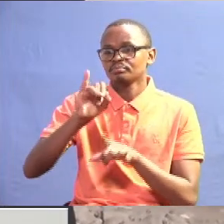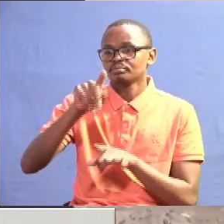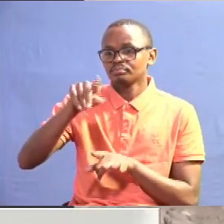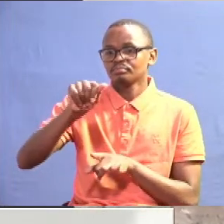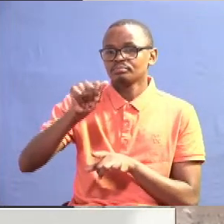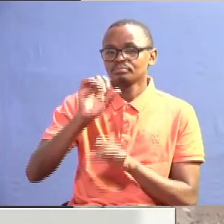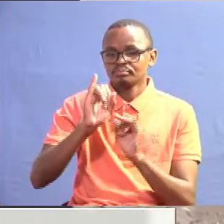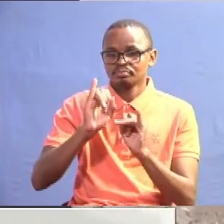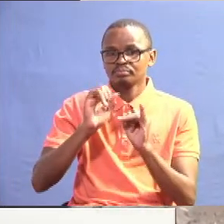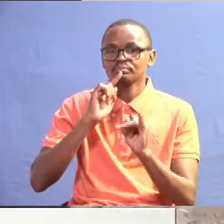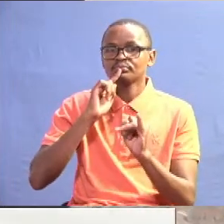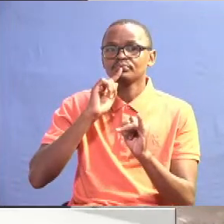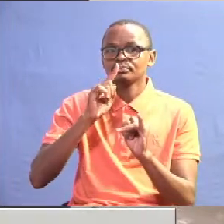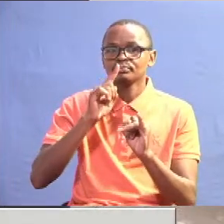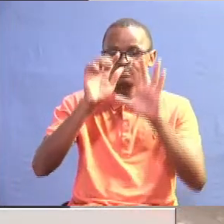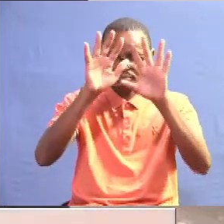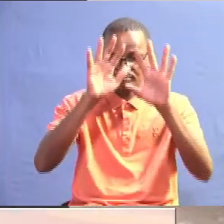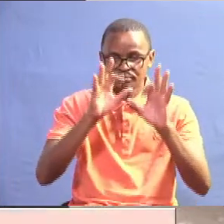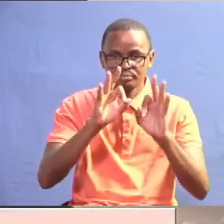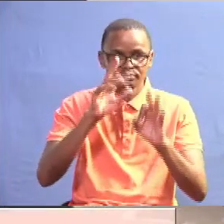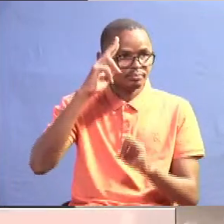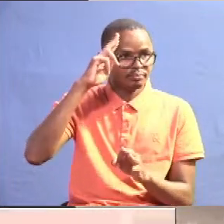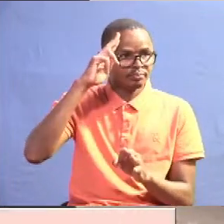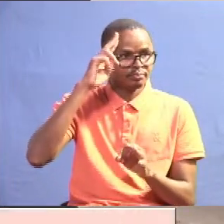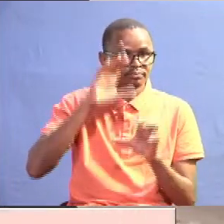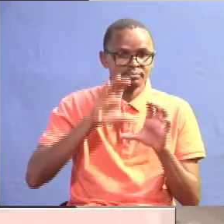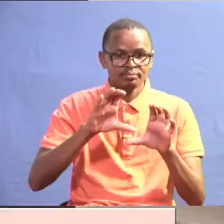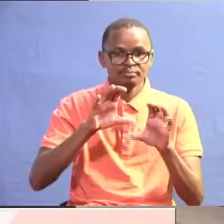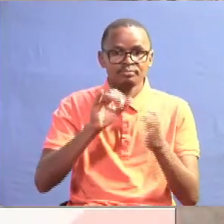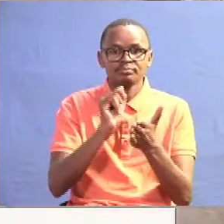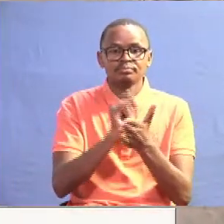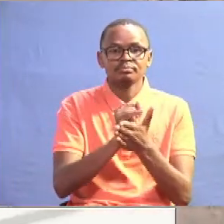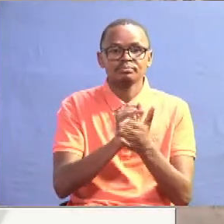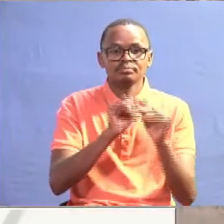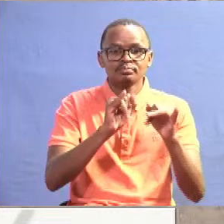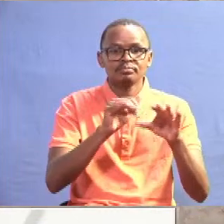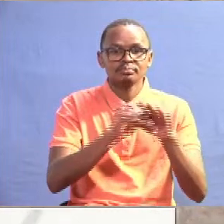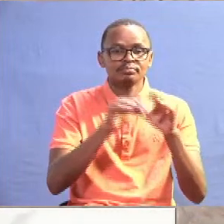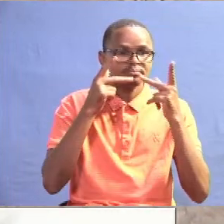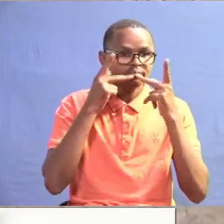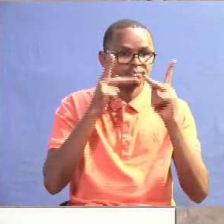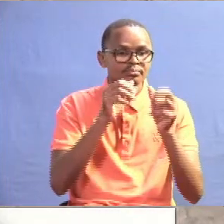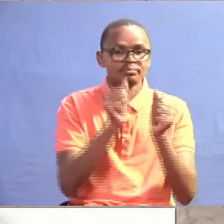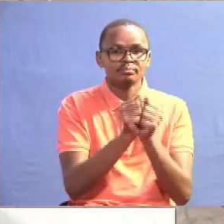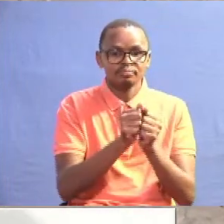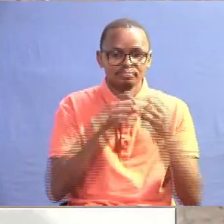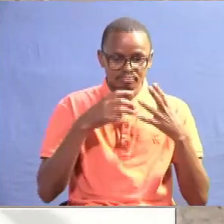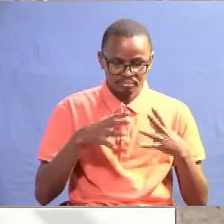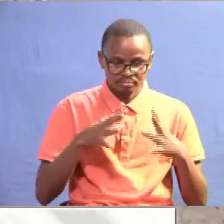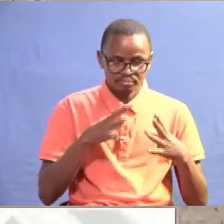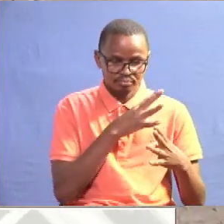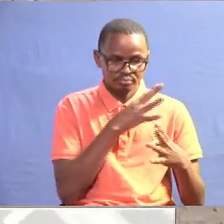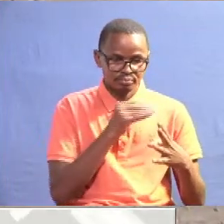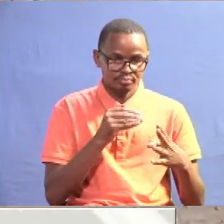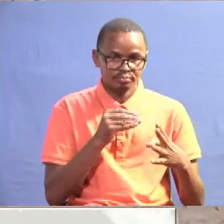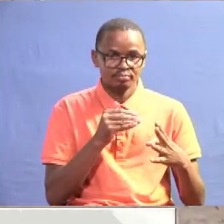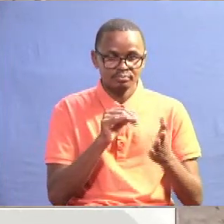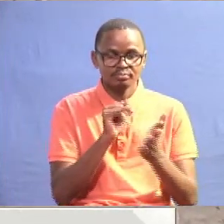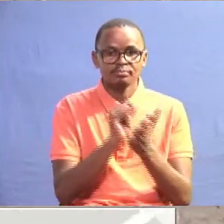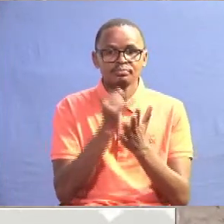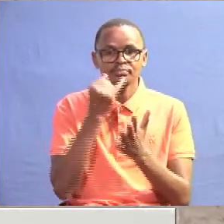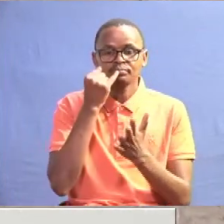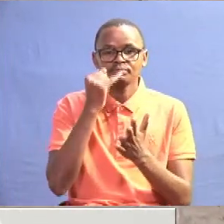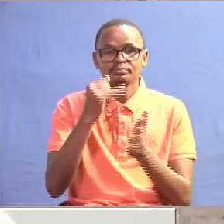has now reiterated the importance of a police force that coexists peacefully with the residents and a citizen that